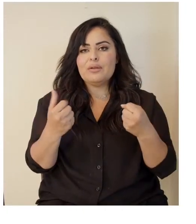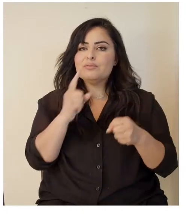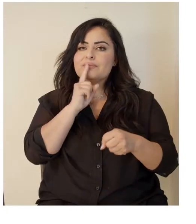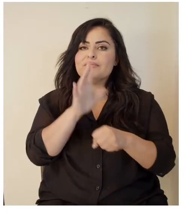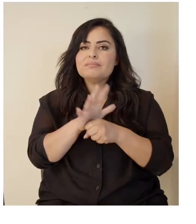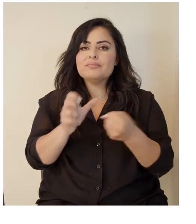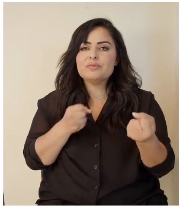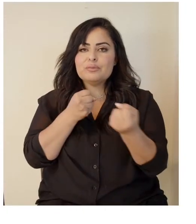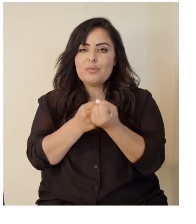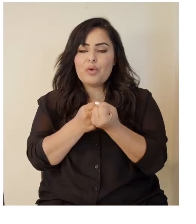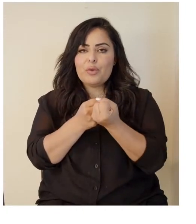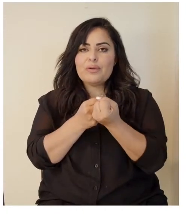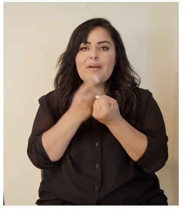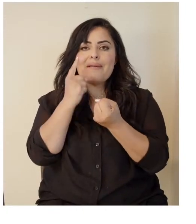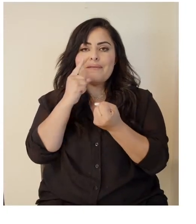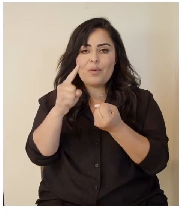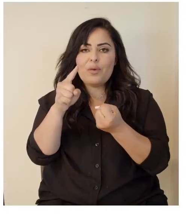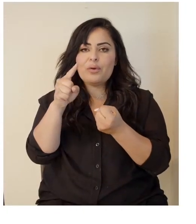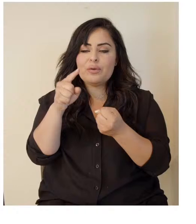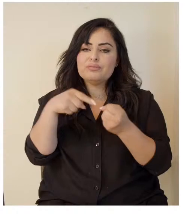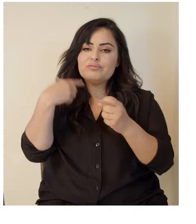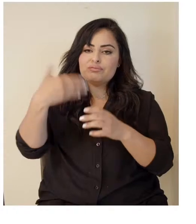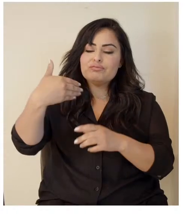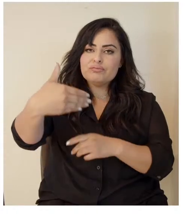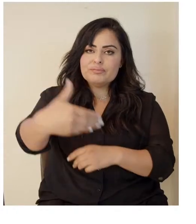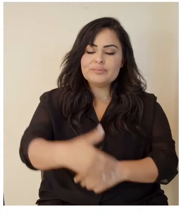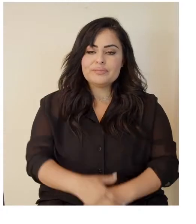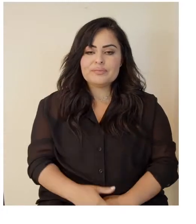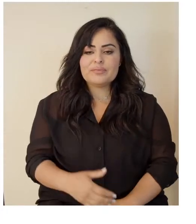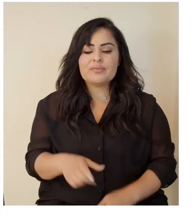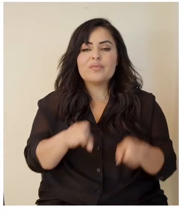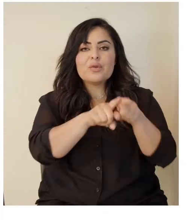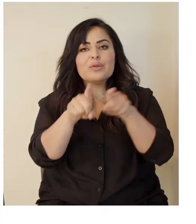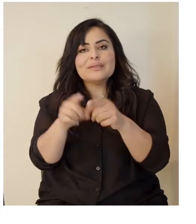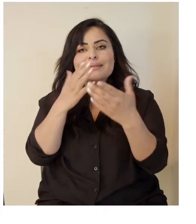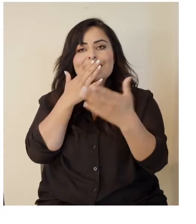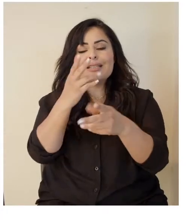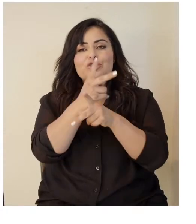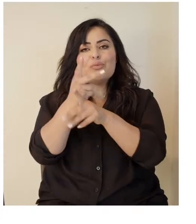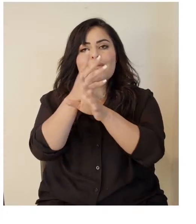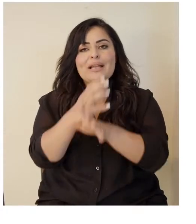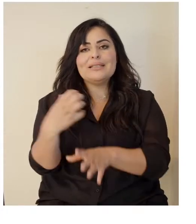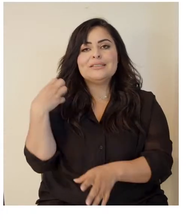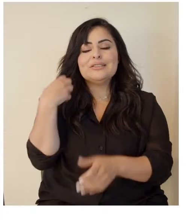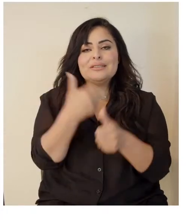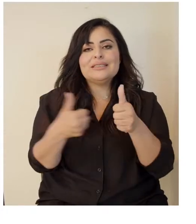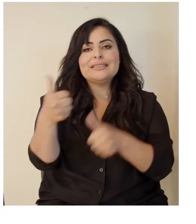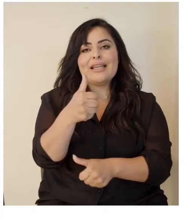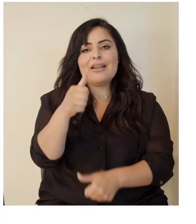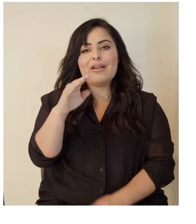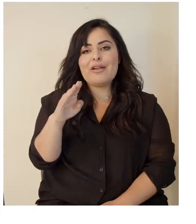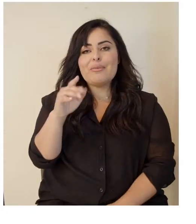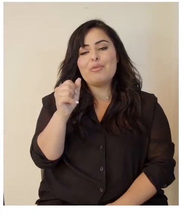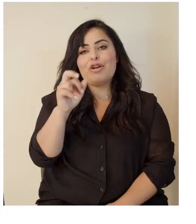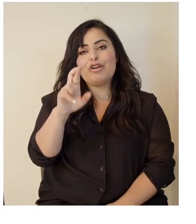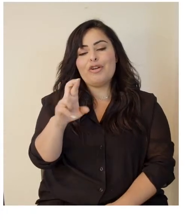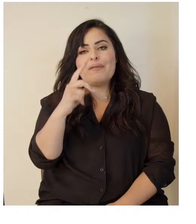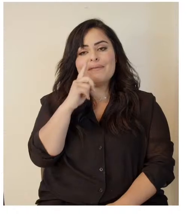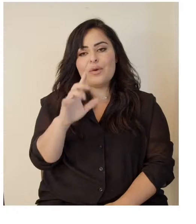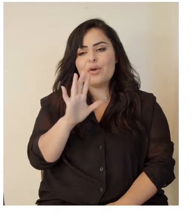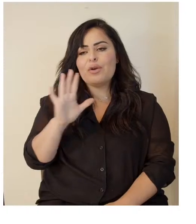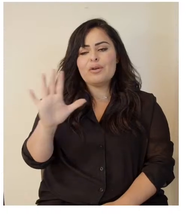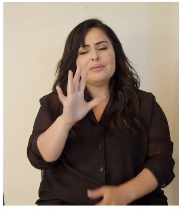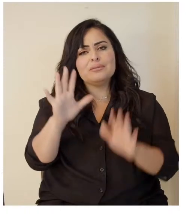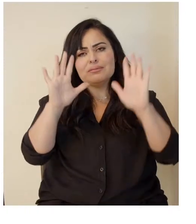the months ahead. I would also like to thank our county supervisors, especially Chairwoman Supervisor Barger, for their extraordinary and